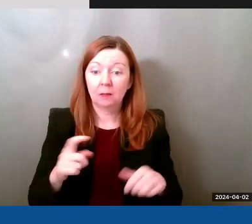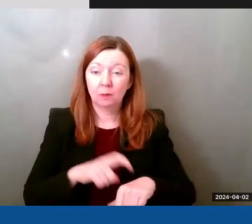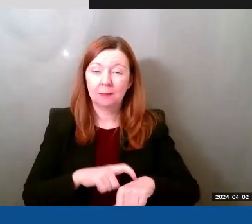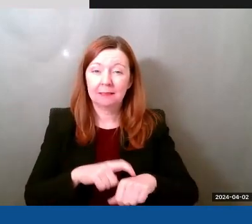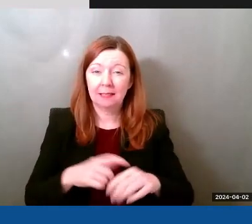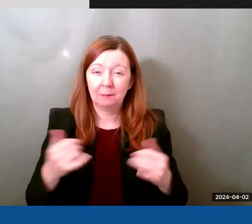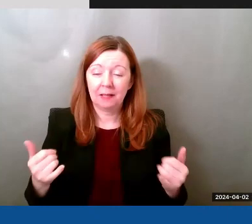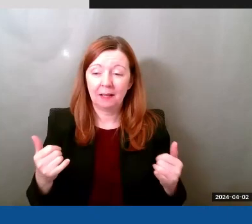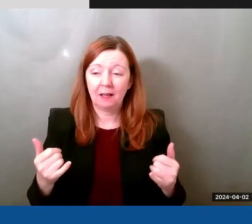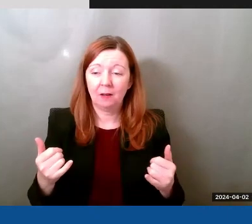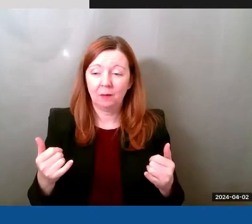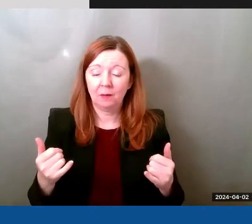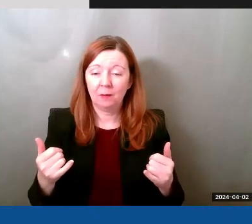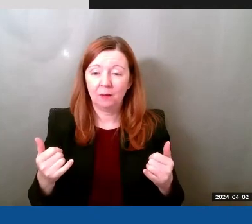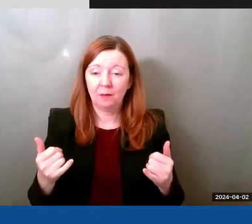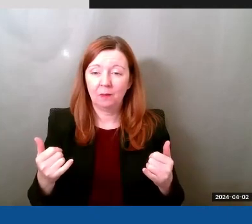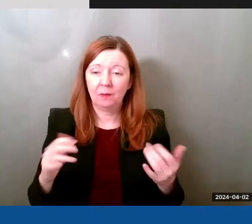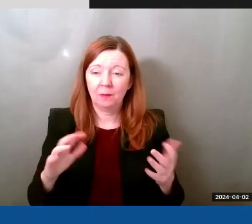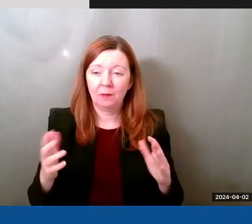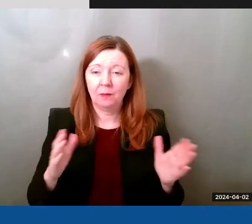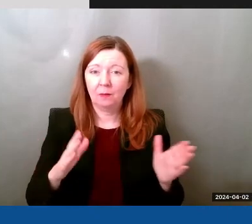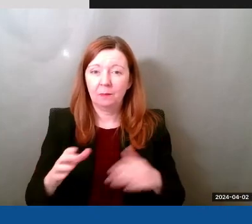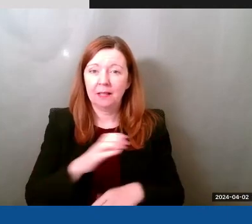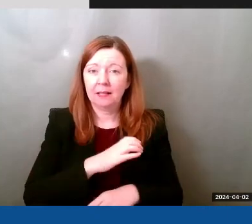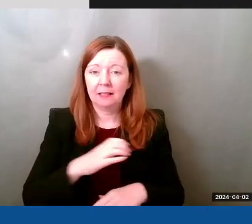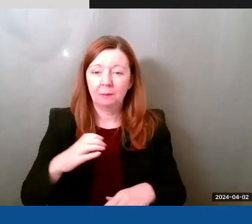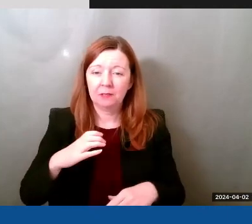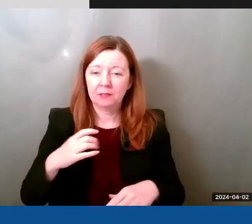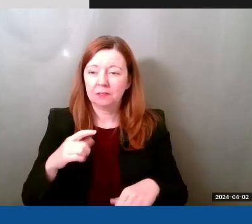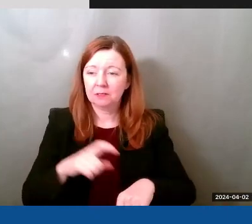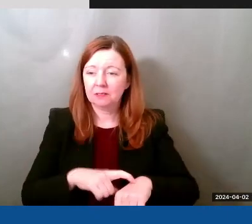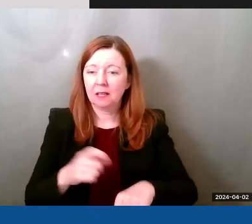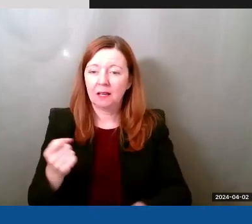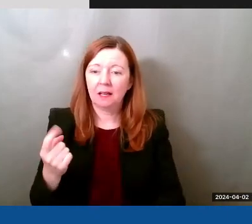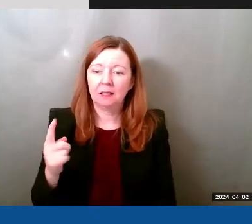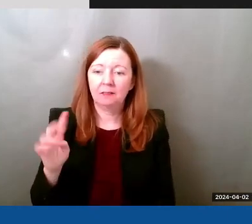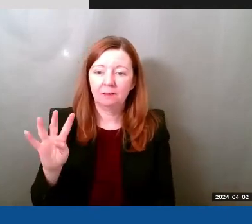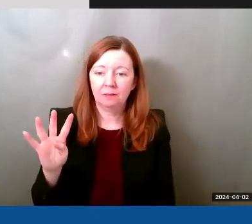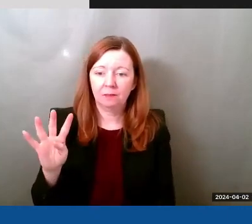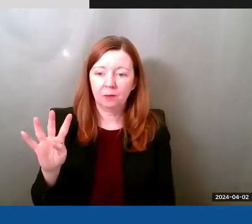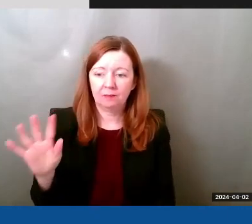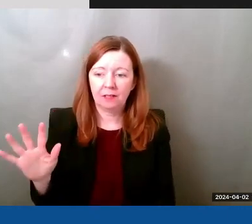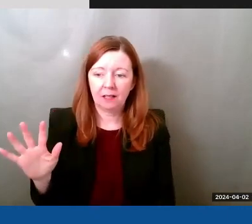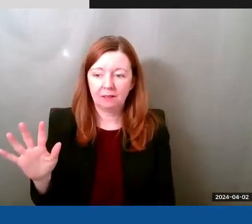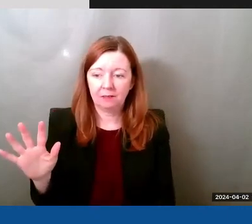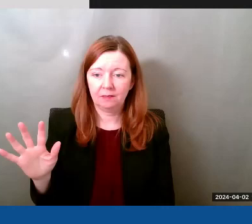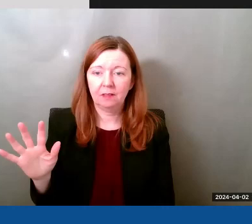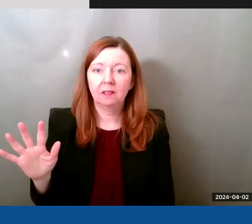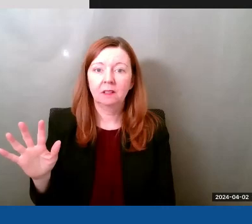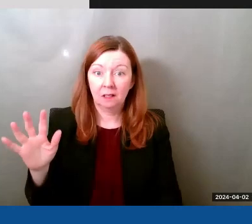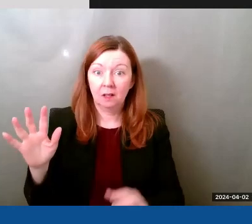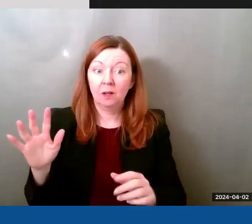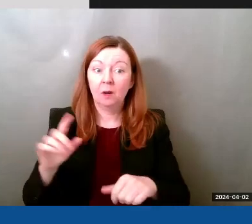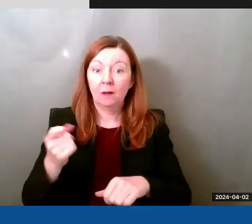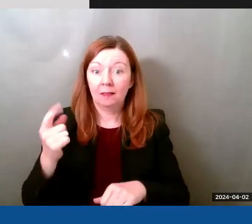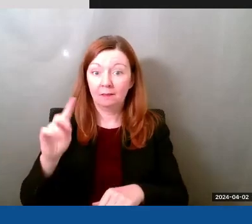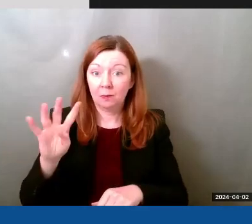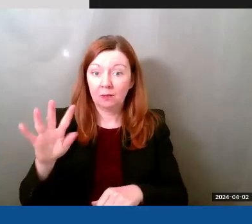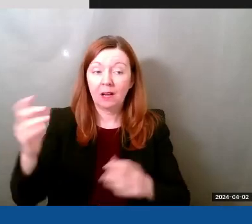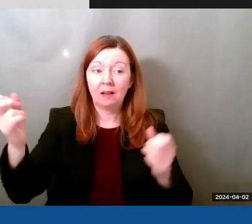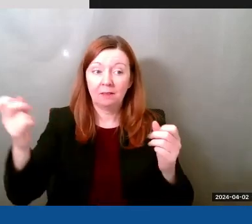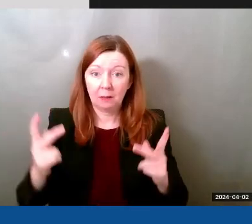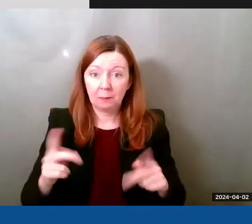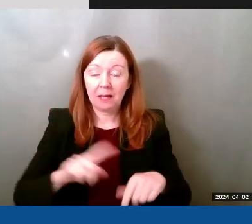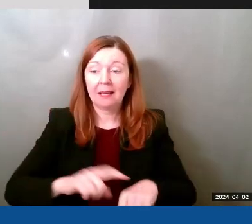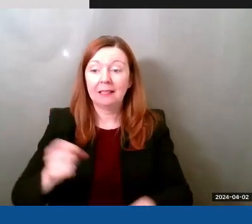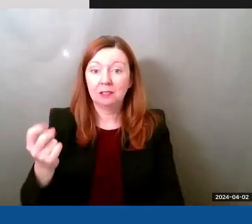now? Planning Commission, we have a time. It is 11:45. So it's 11:45, so we